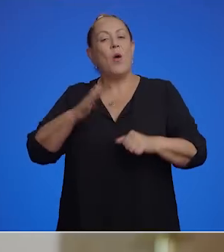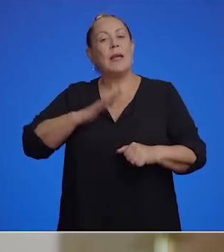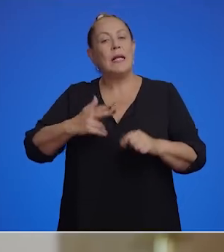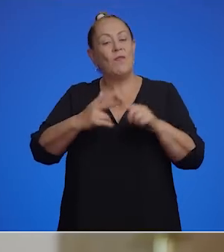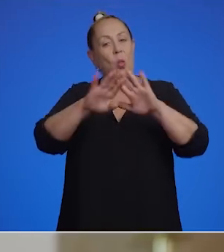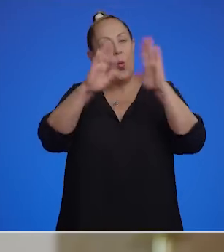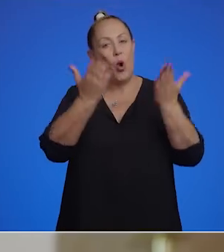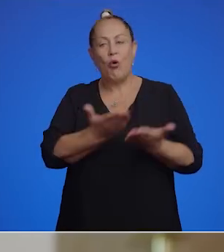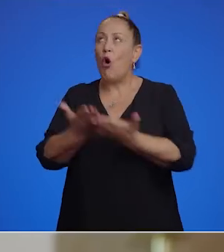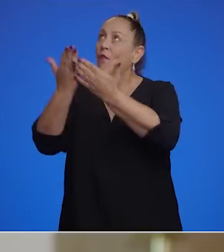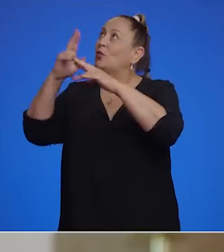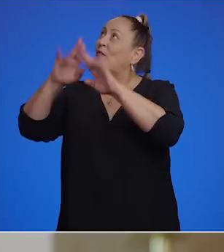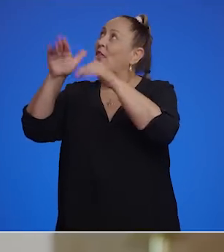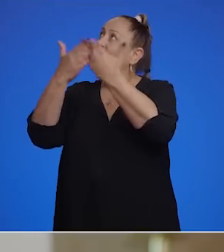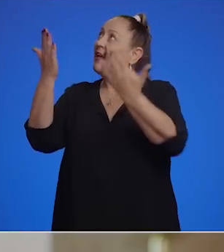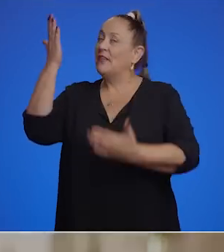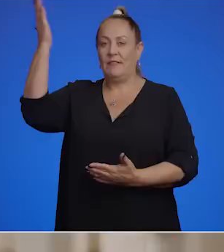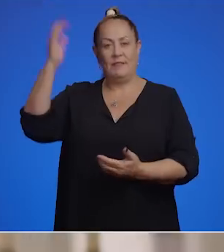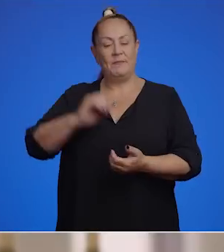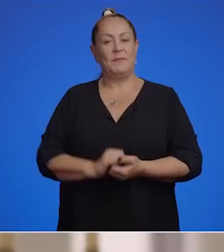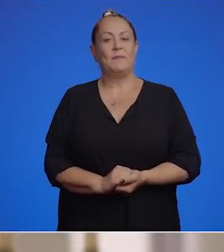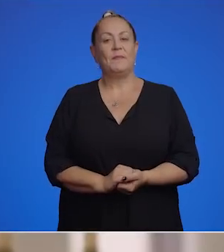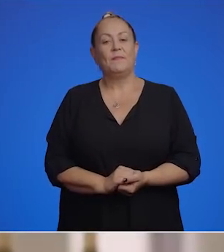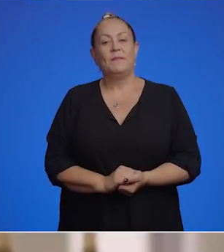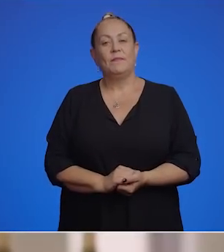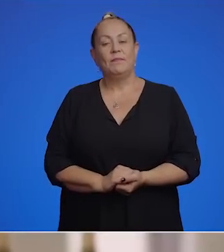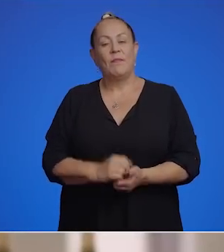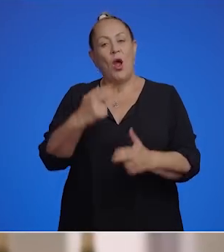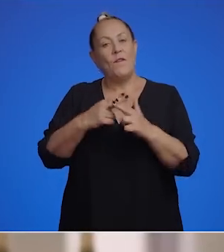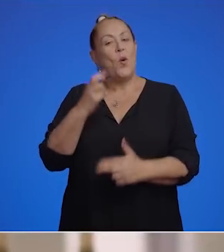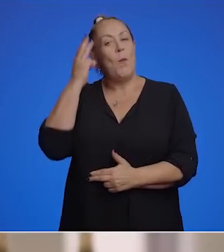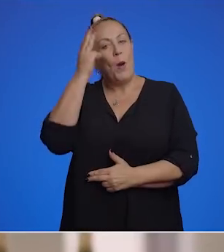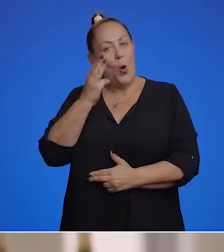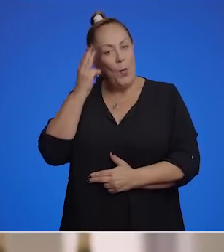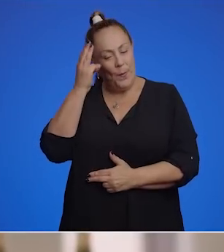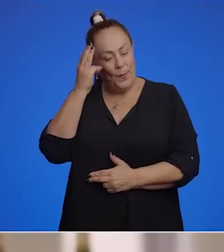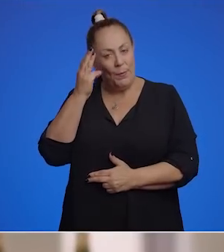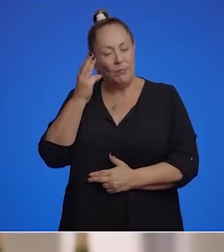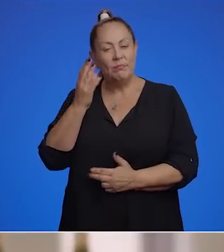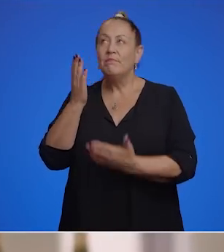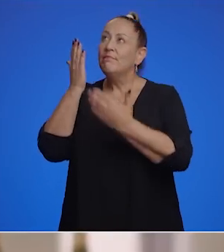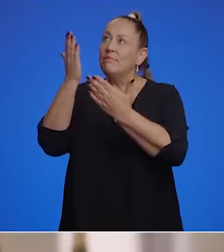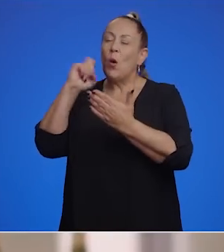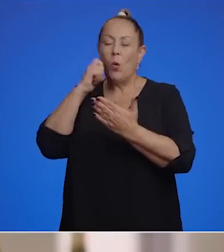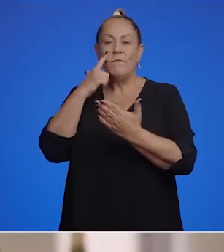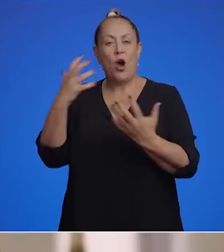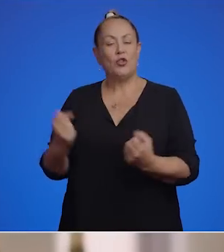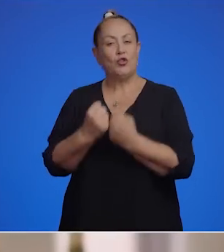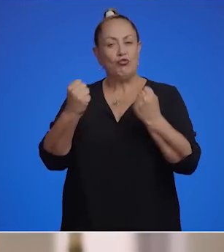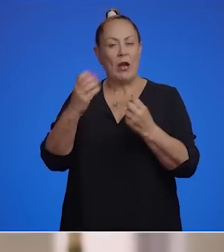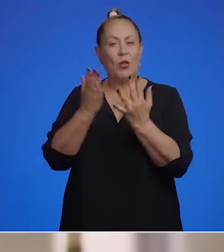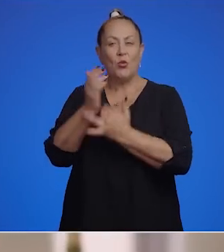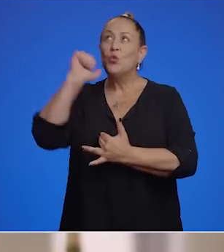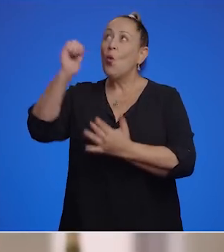the whole world to our Father in heaven. For the Pope, may he find strength in your